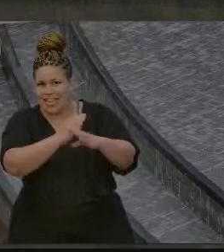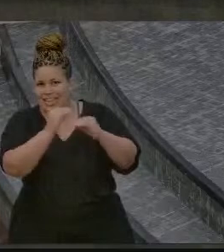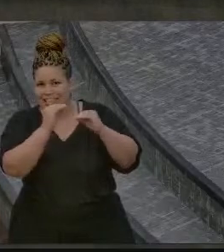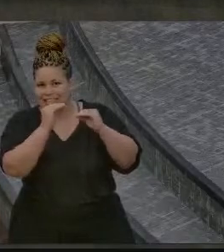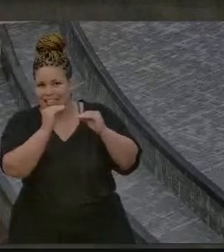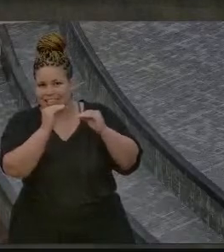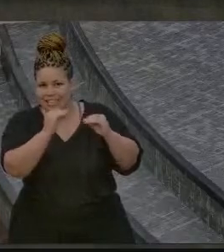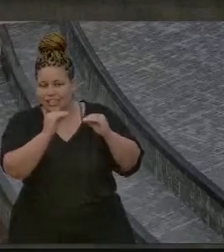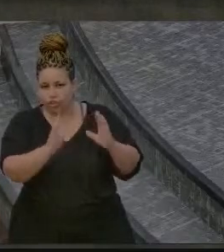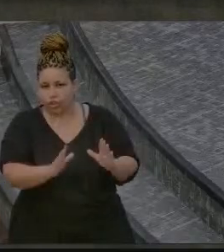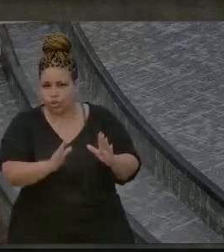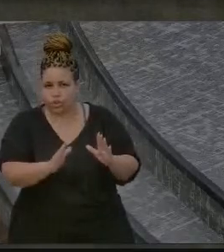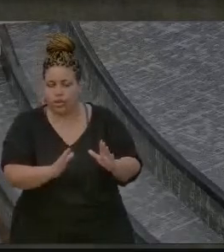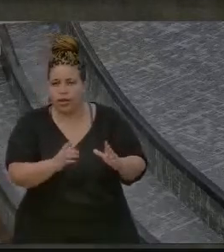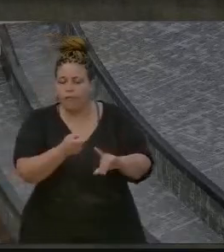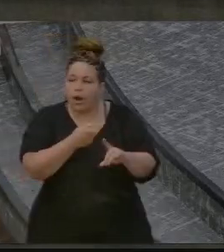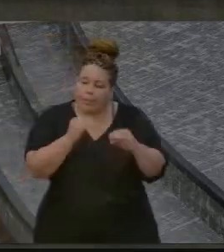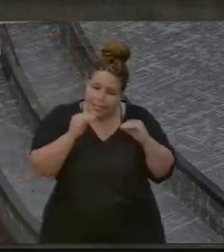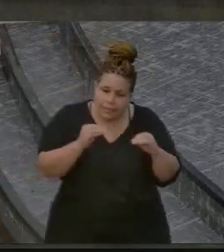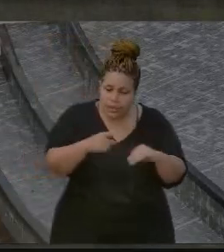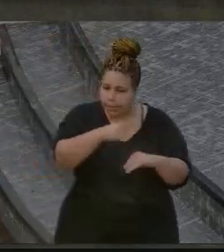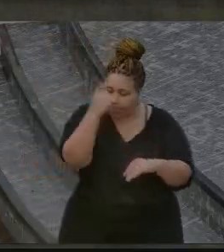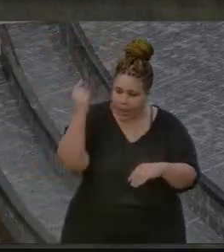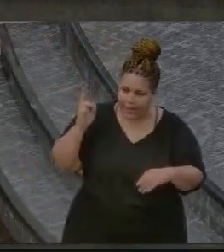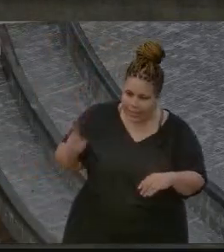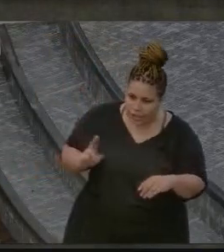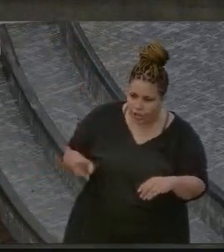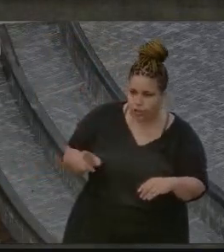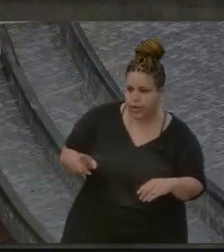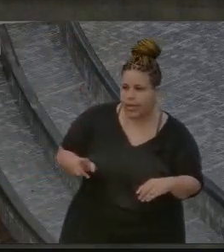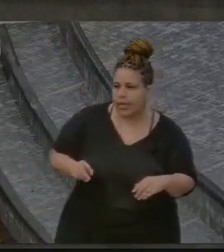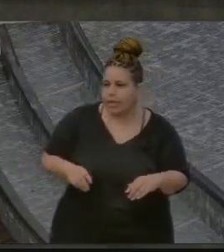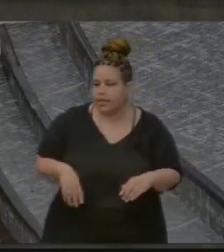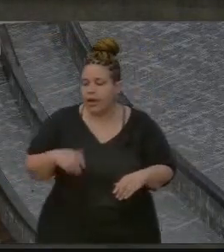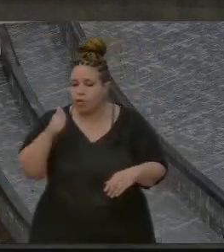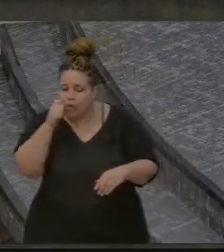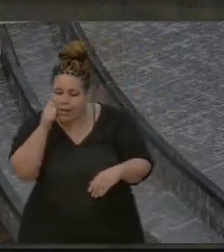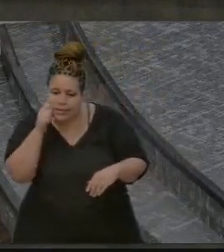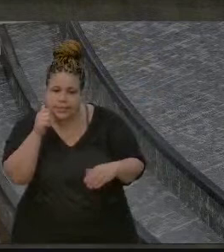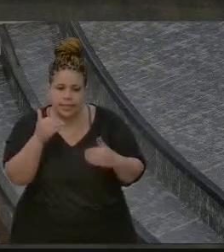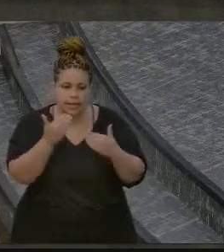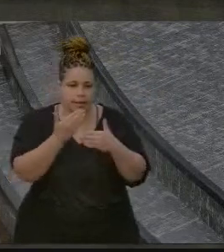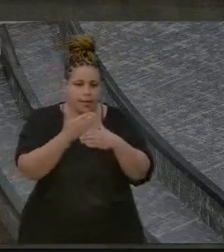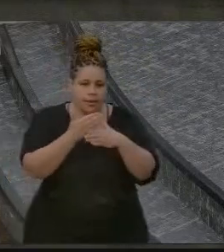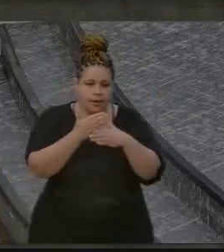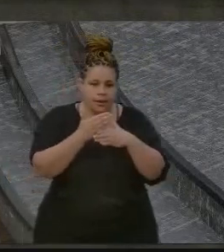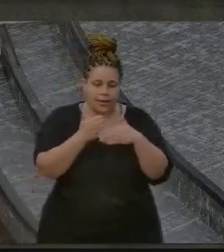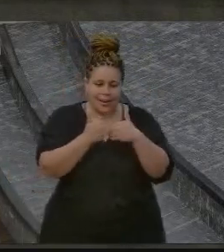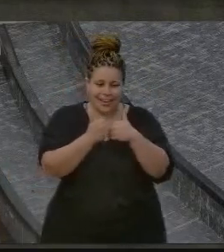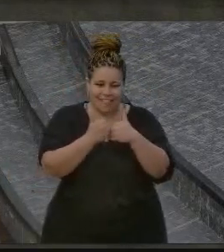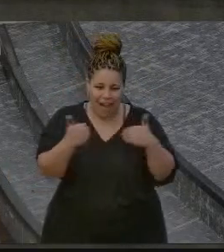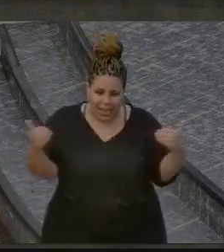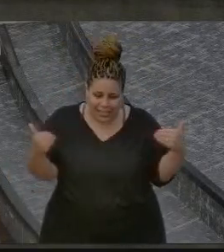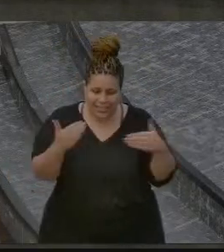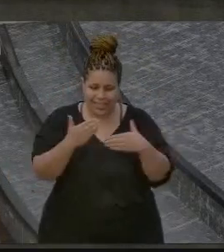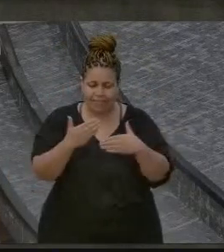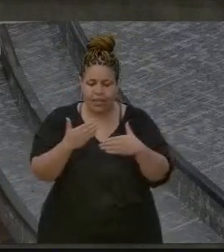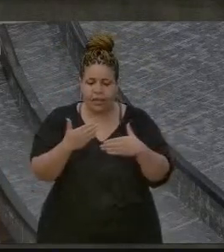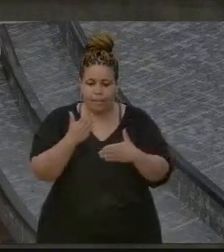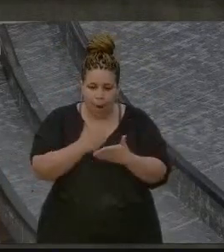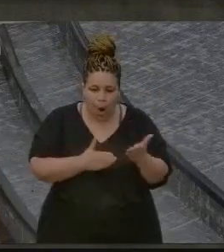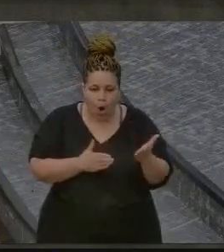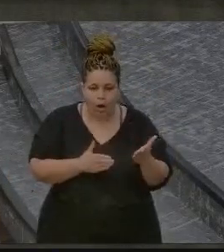Black history, about anything. The racially divisive part of this is about a teacher pretty much inserting their